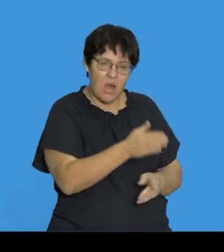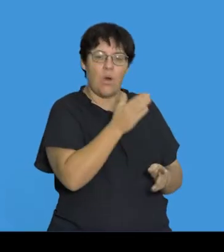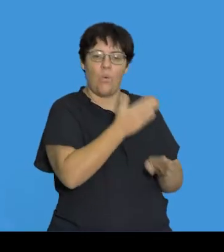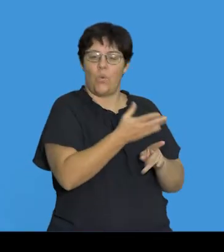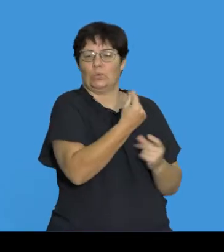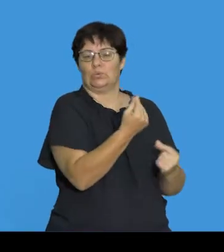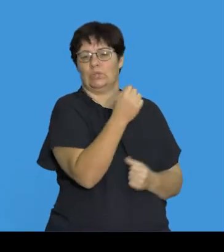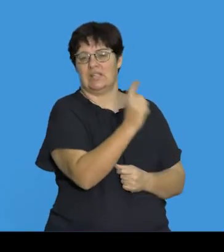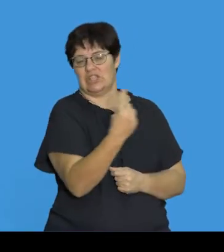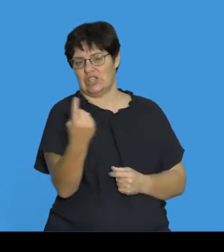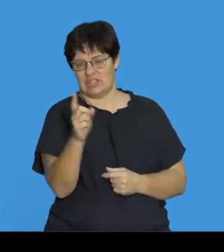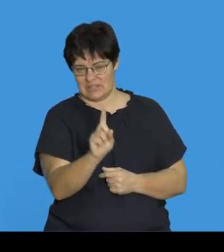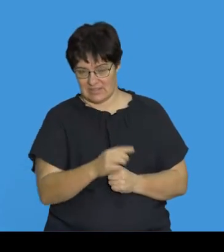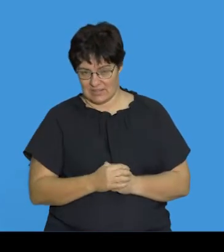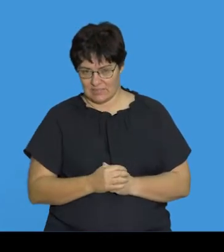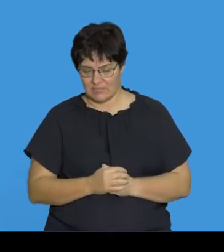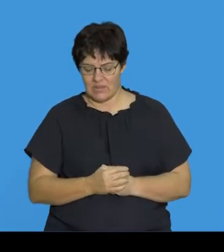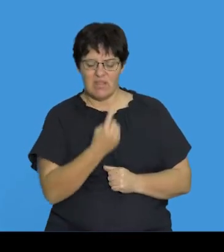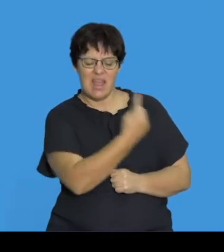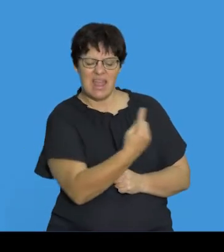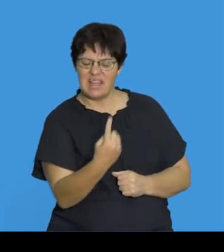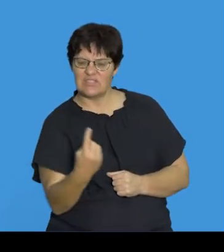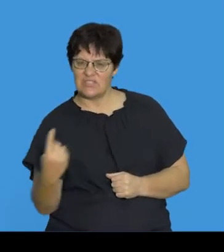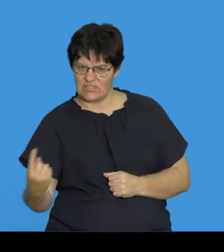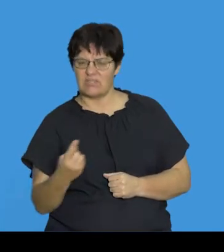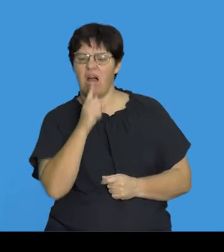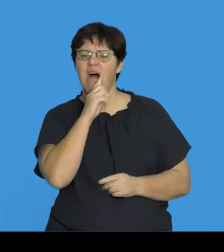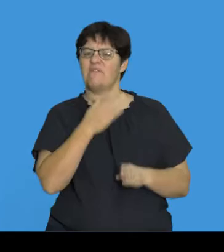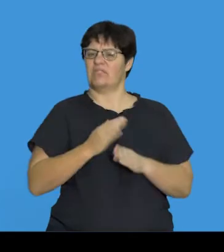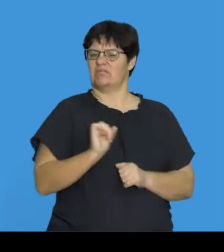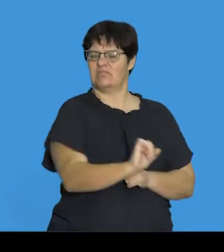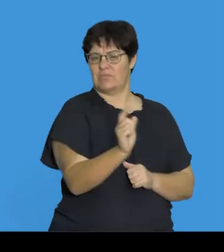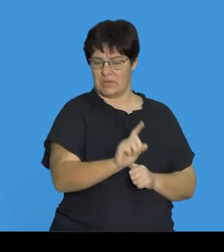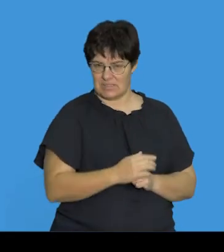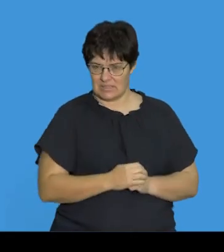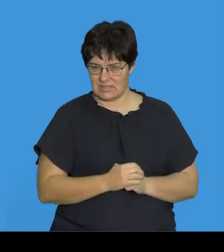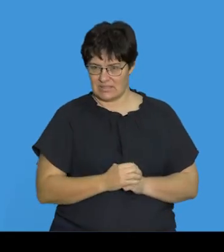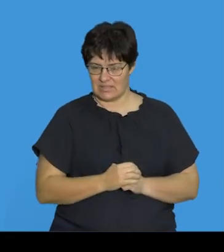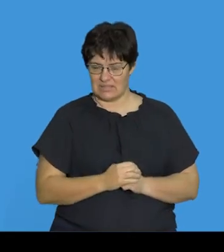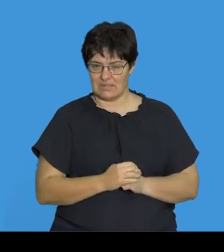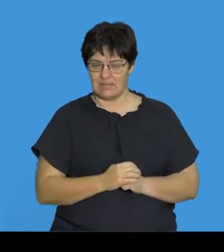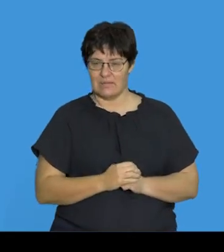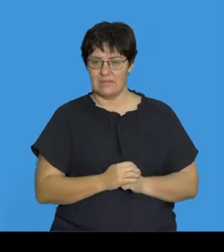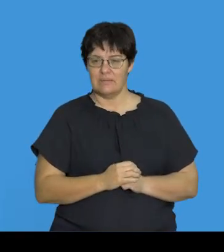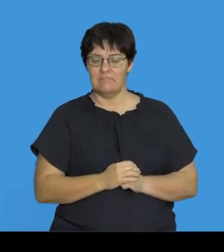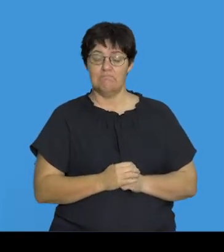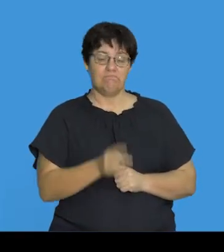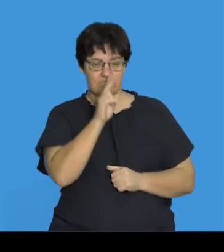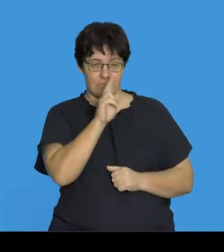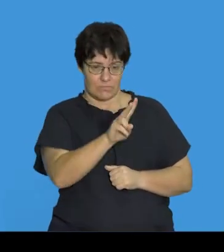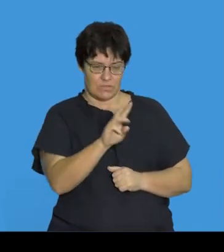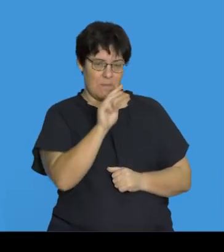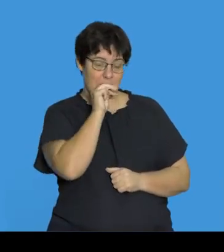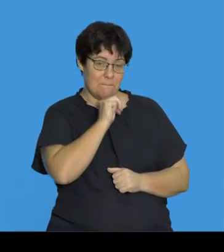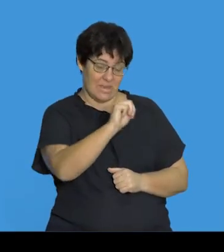of these RNA. So let's try and understand what the function of these different RNA molecules are. Getting back to these slides. So if